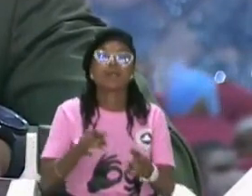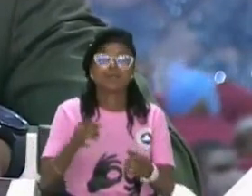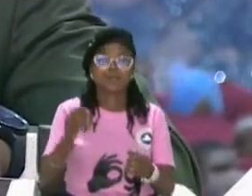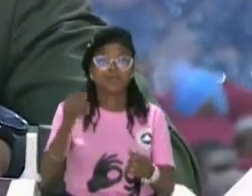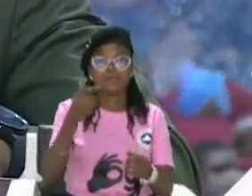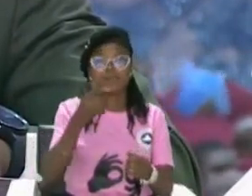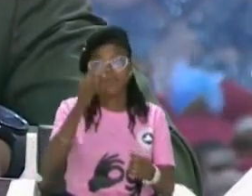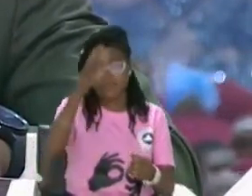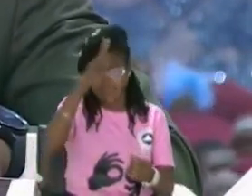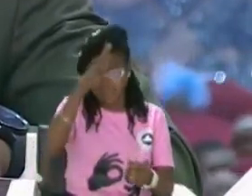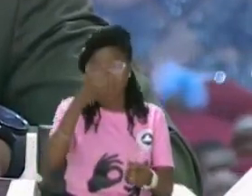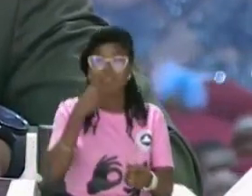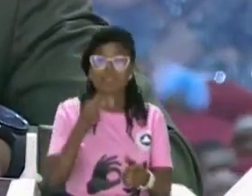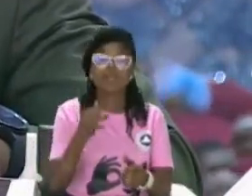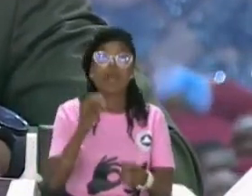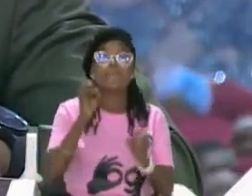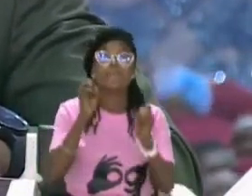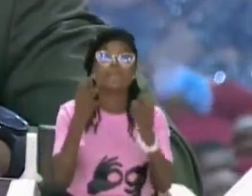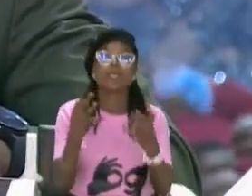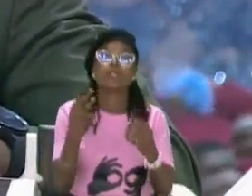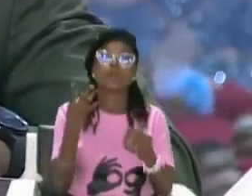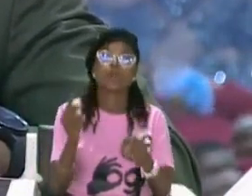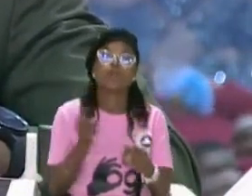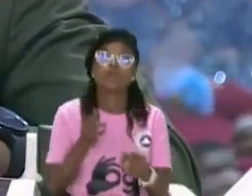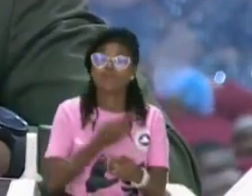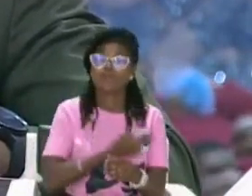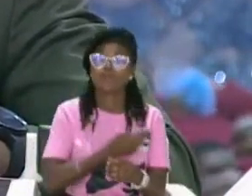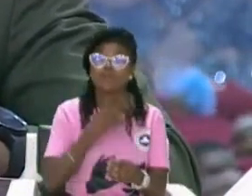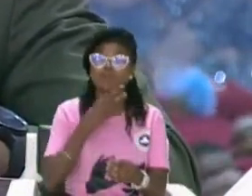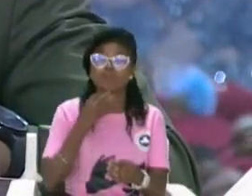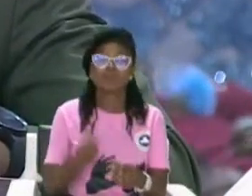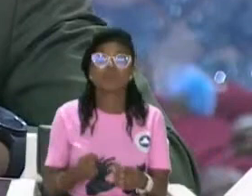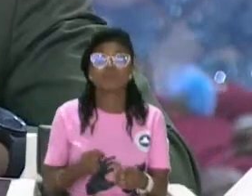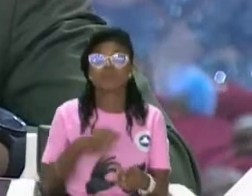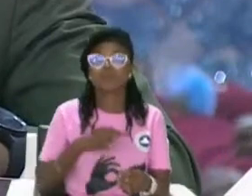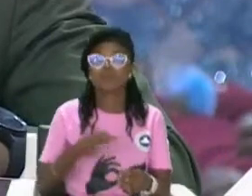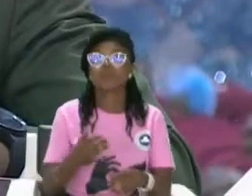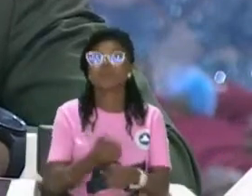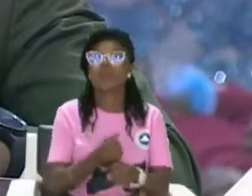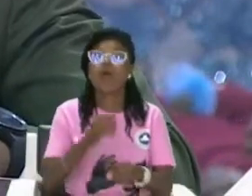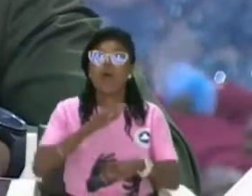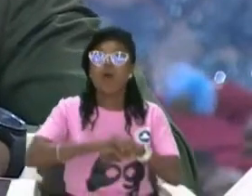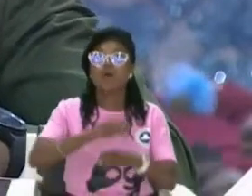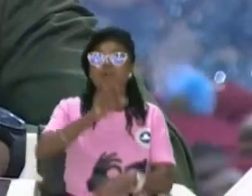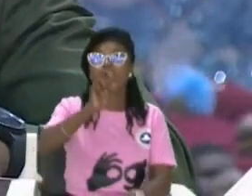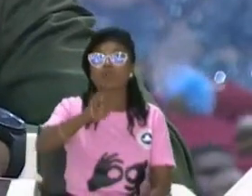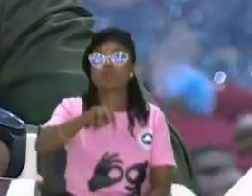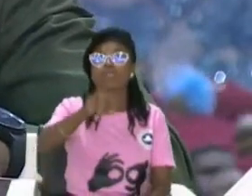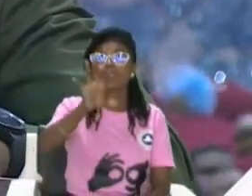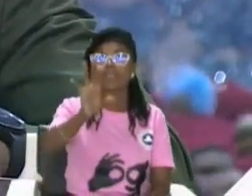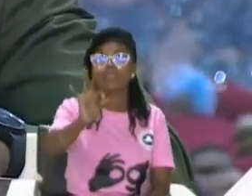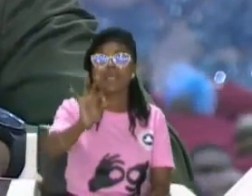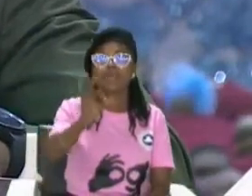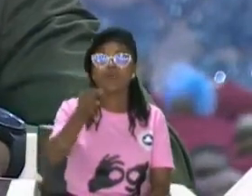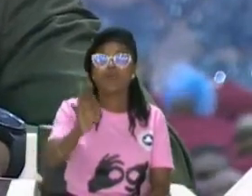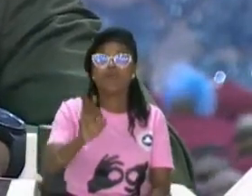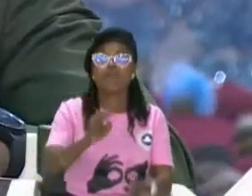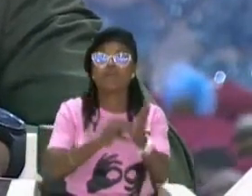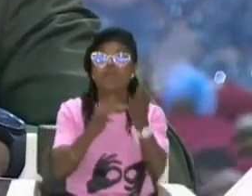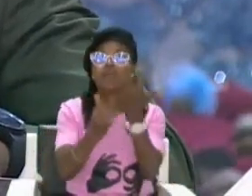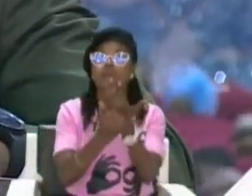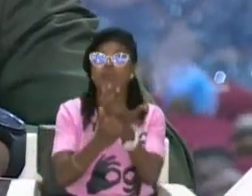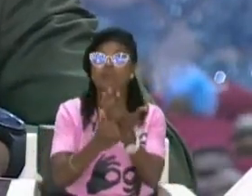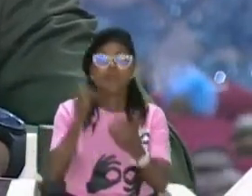the dead. He received the prophecy by faith. And on the 29th of May,